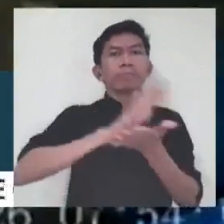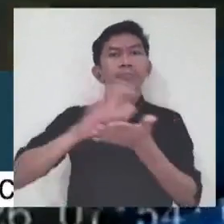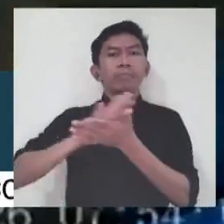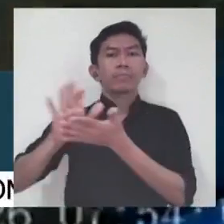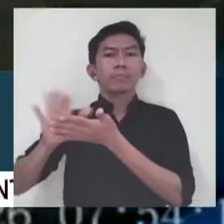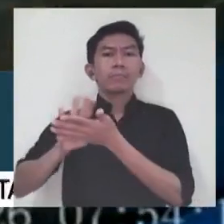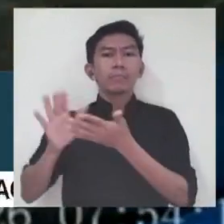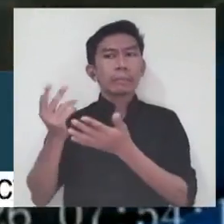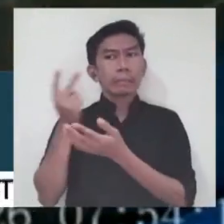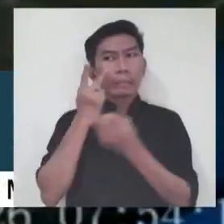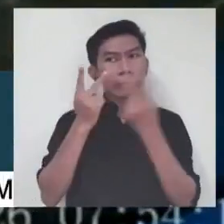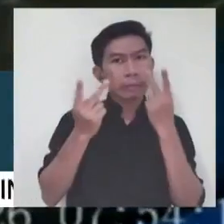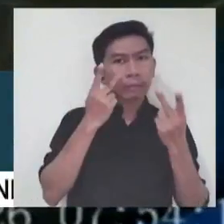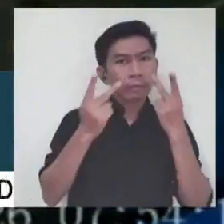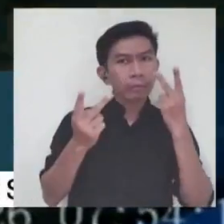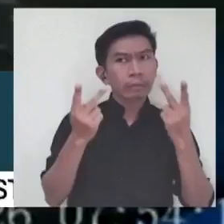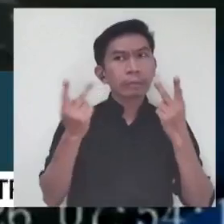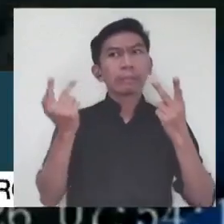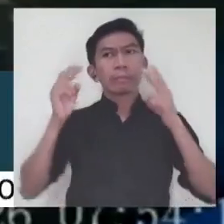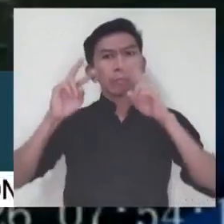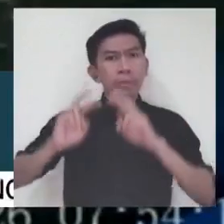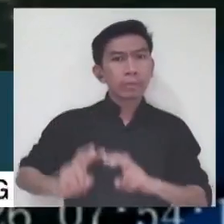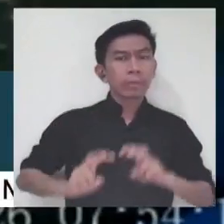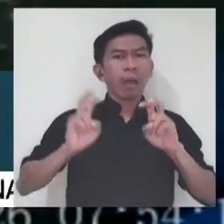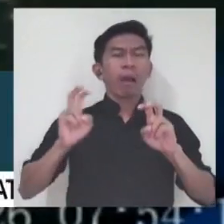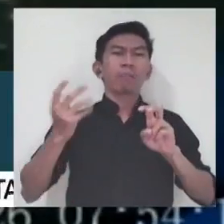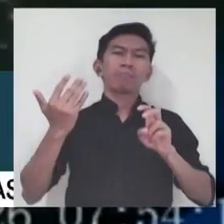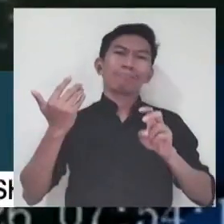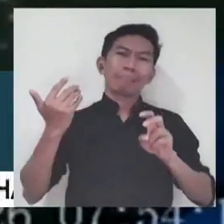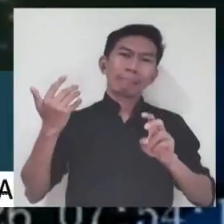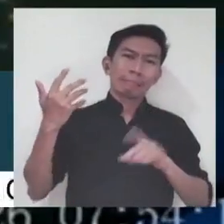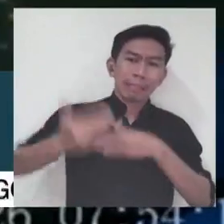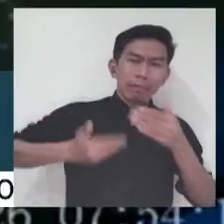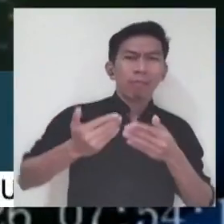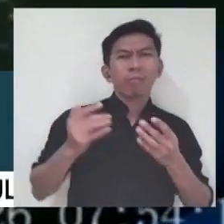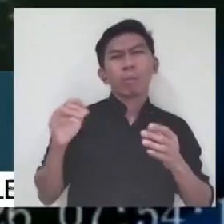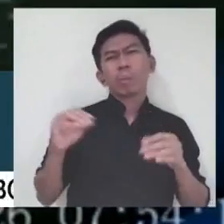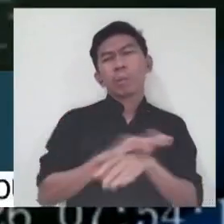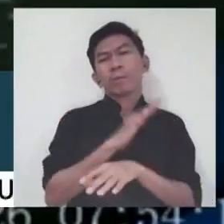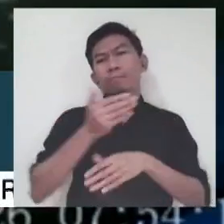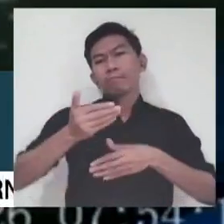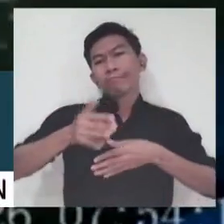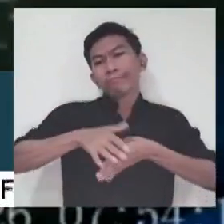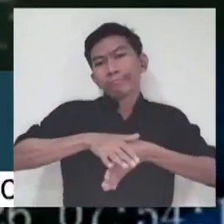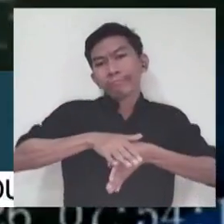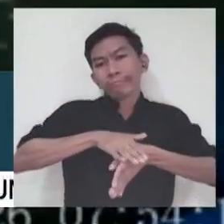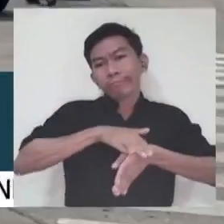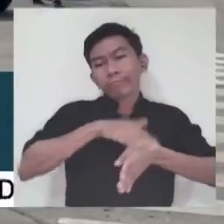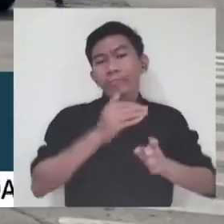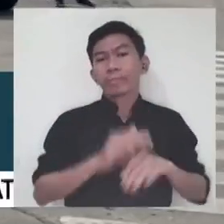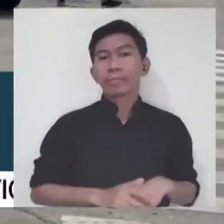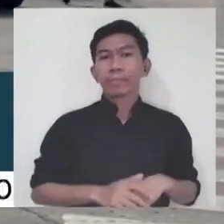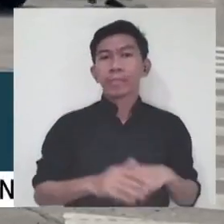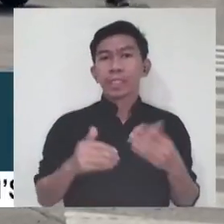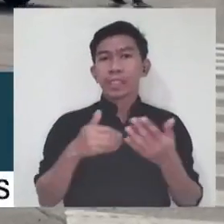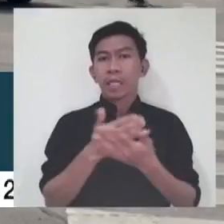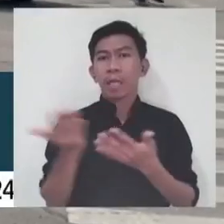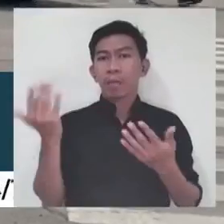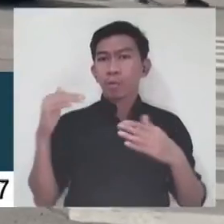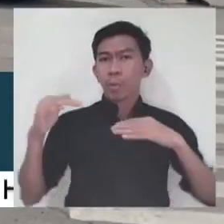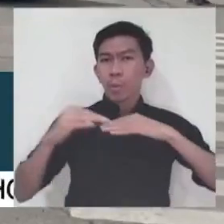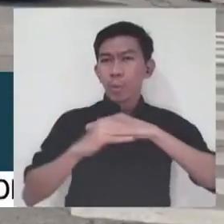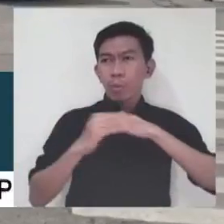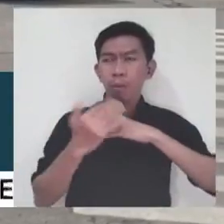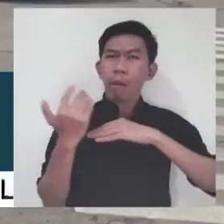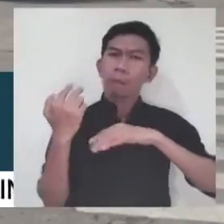is slowing their efforts. Some ports along the coast have ceased operations since Monday, disrupting maritime trade and